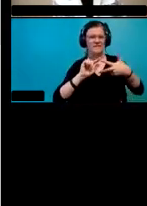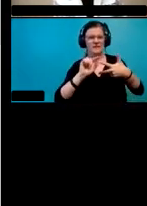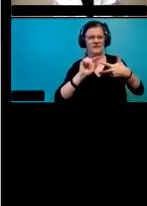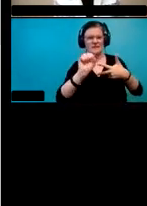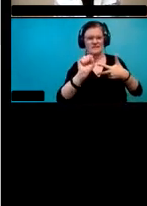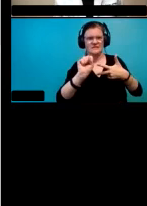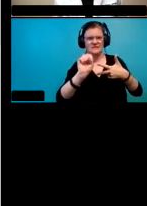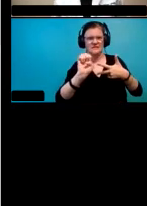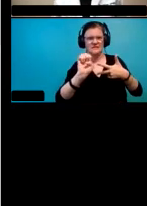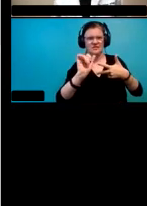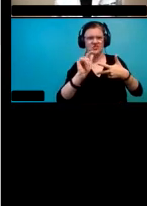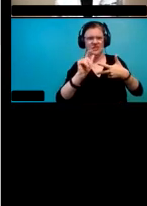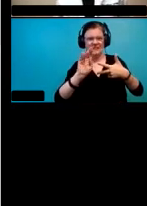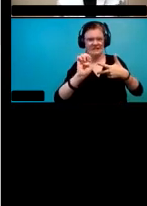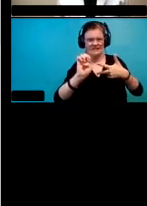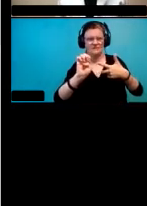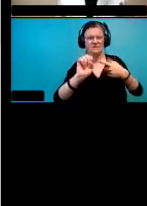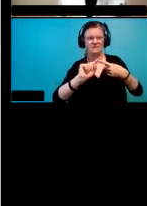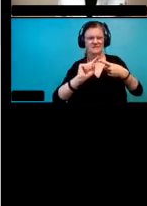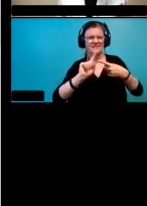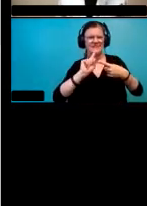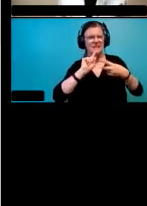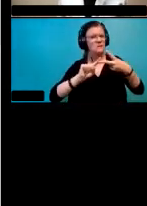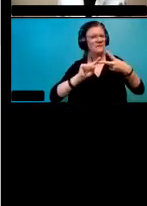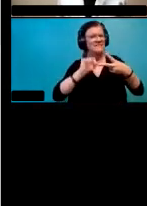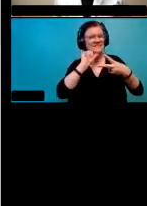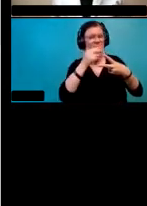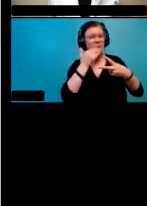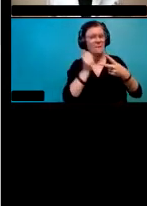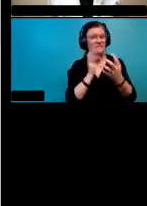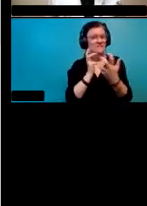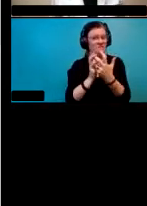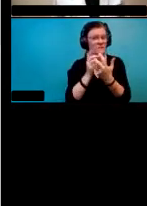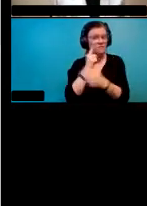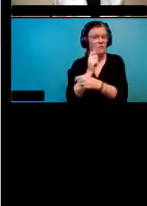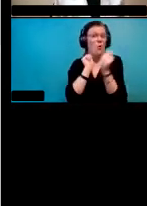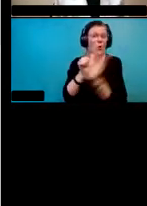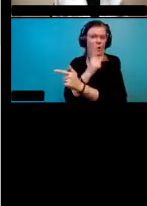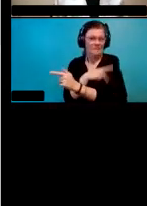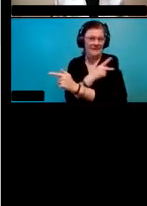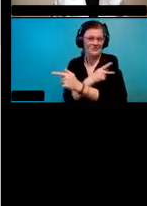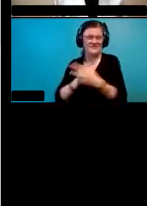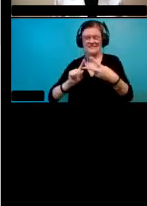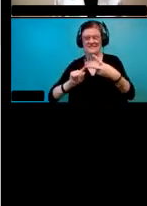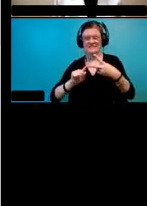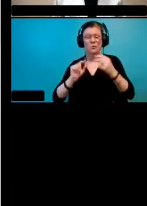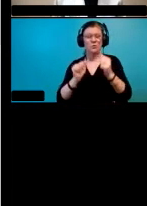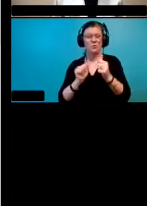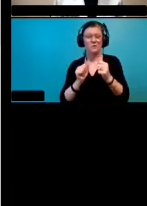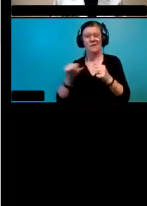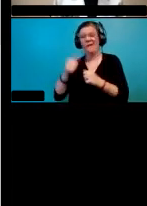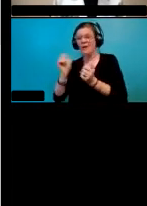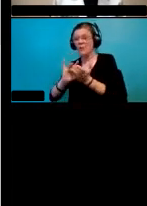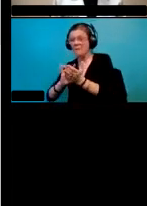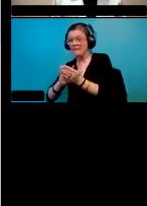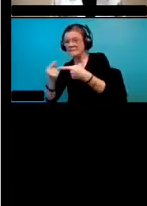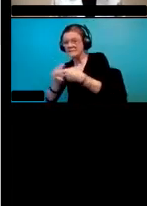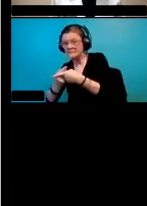so it just may be appropriate for you, but it may not be based on those